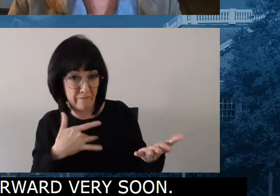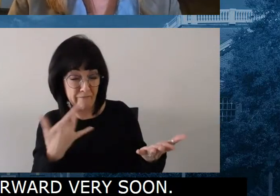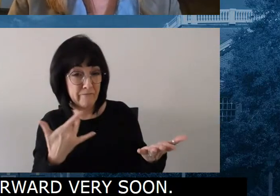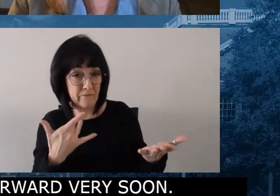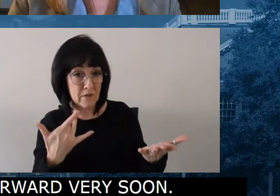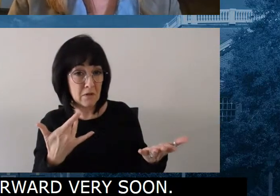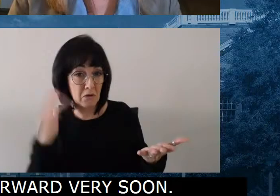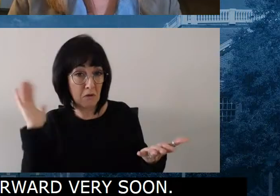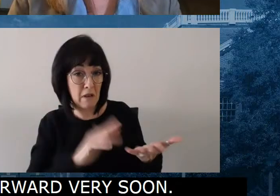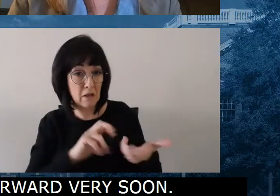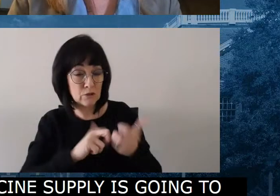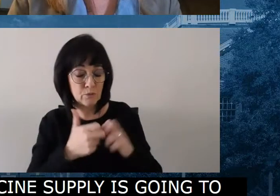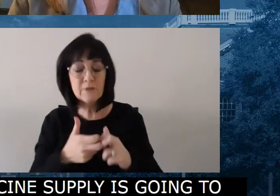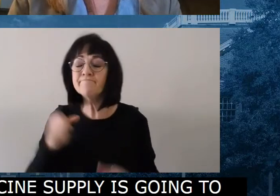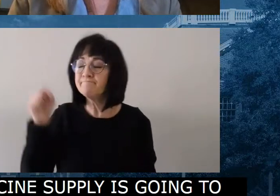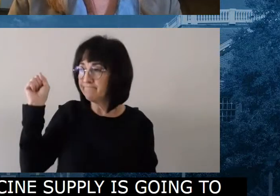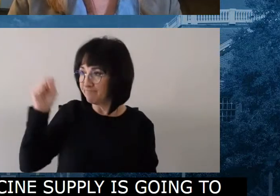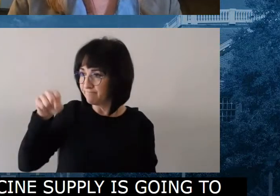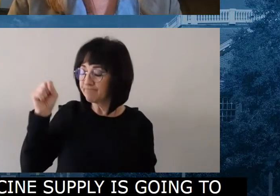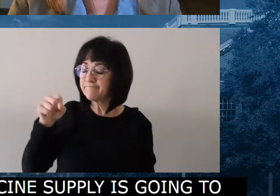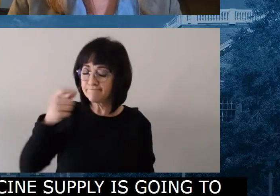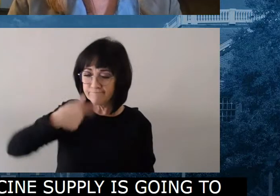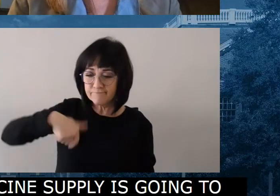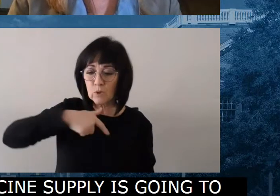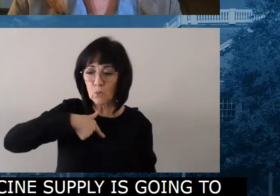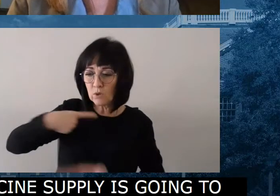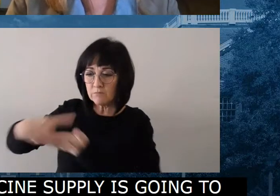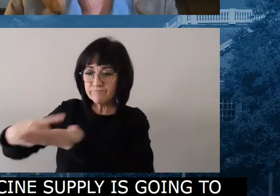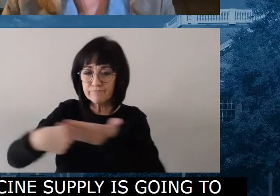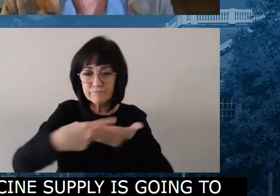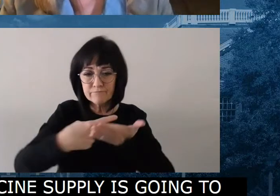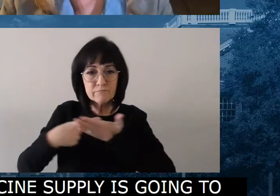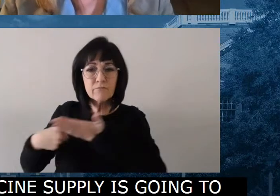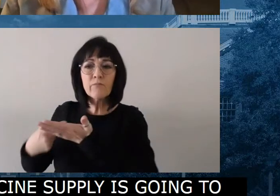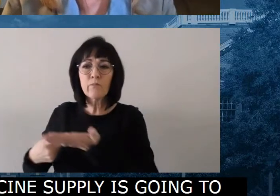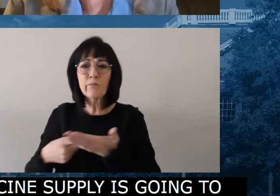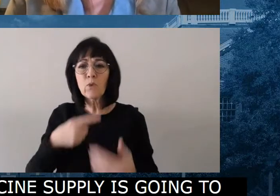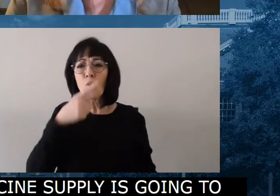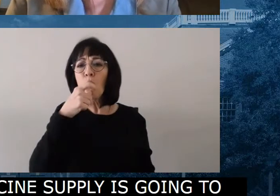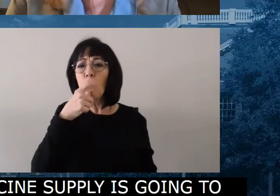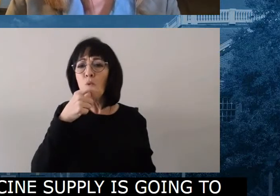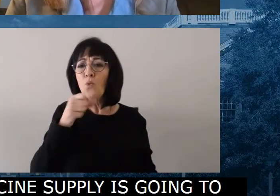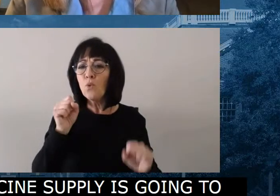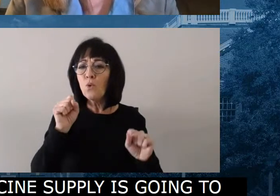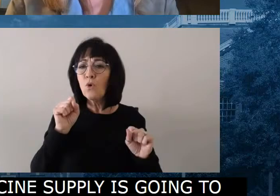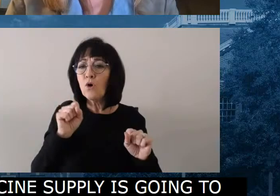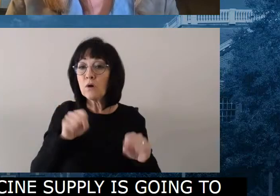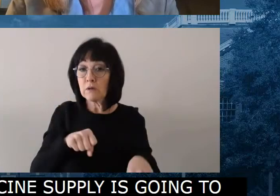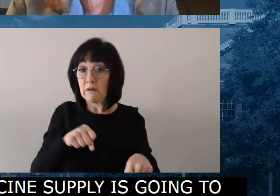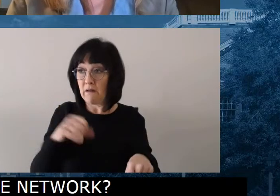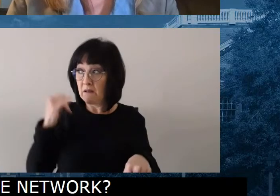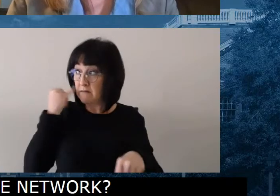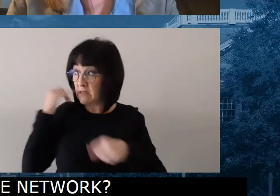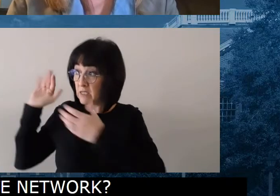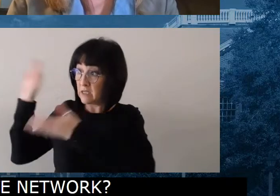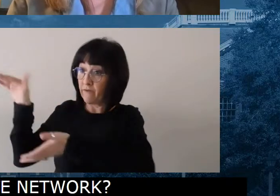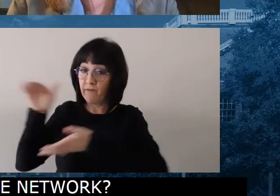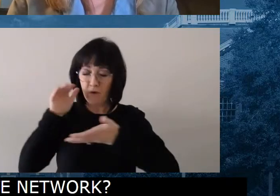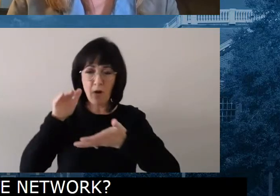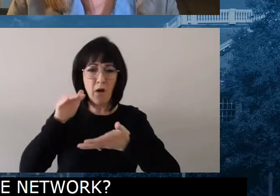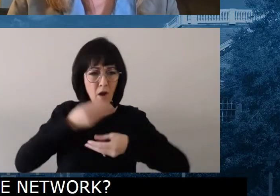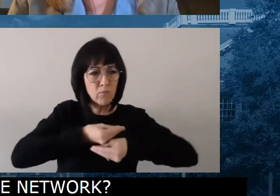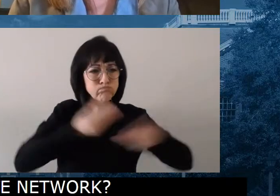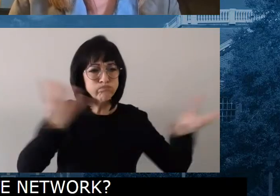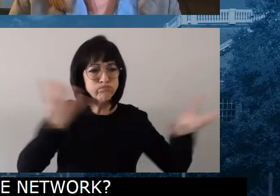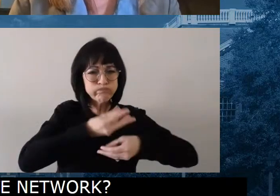we talk a lot internally about throughput, who has the capacity to move more vaccines. Some of